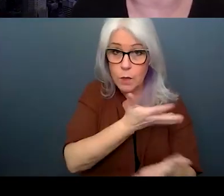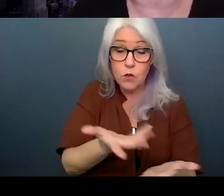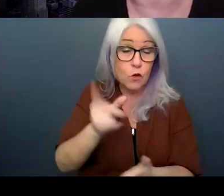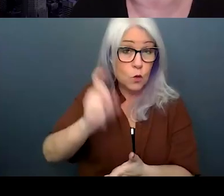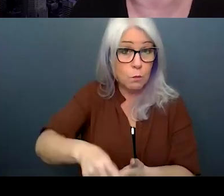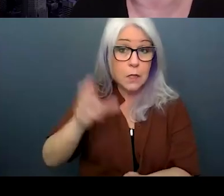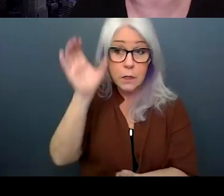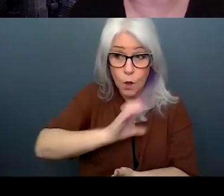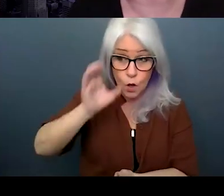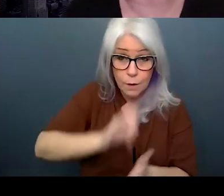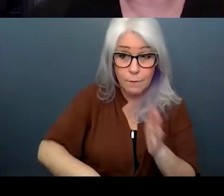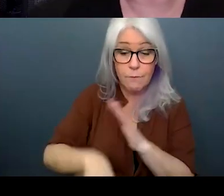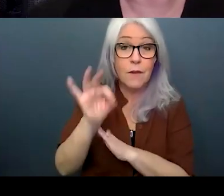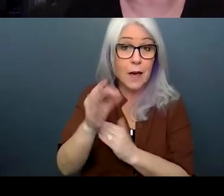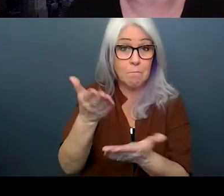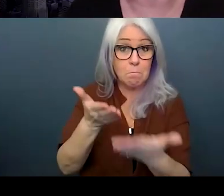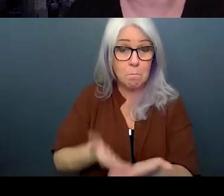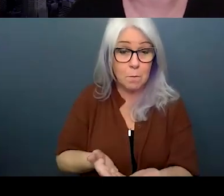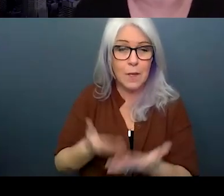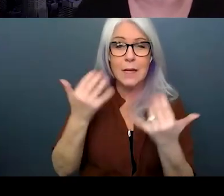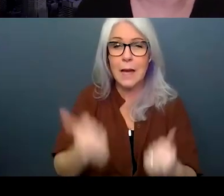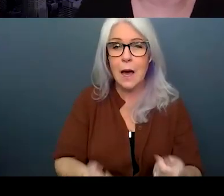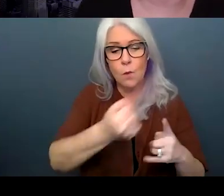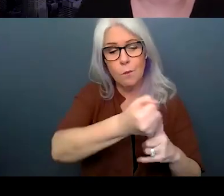And now we'll go through each of those in more detail.